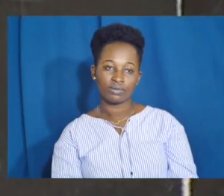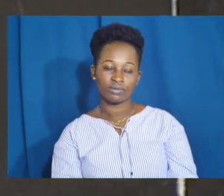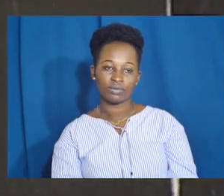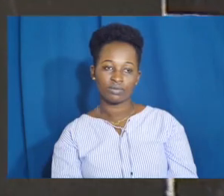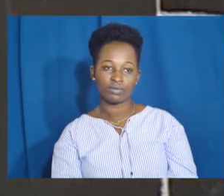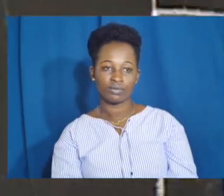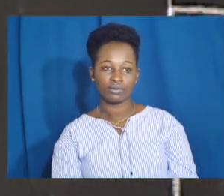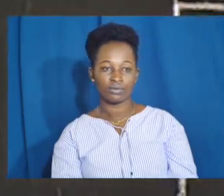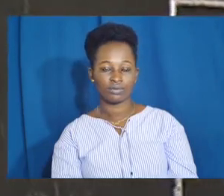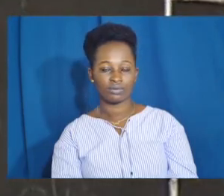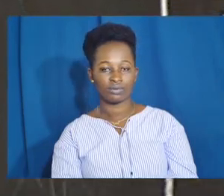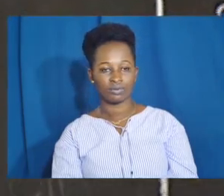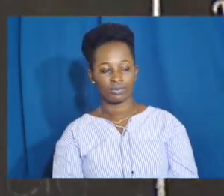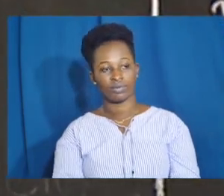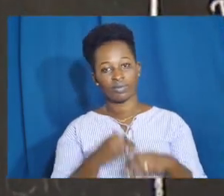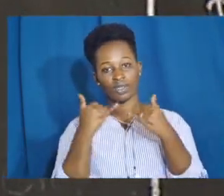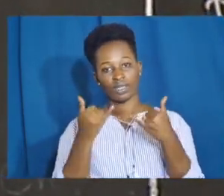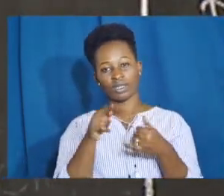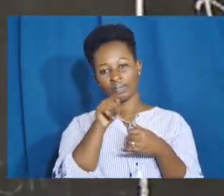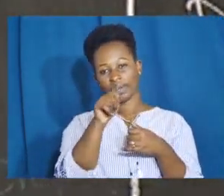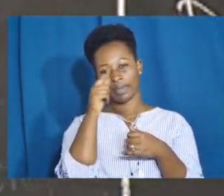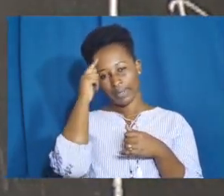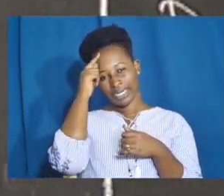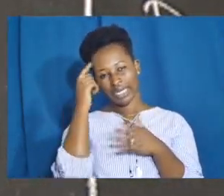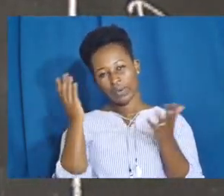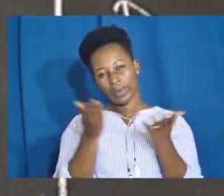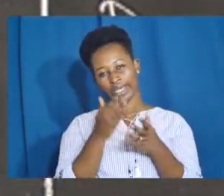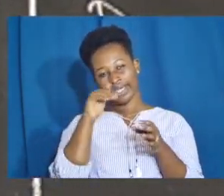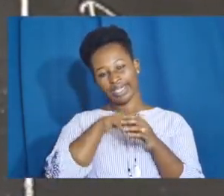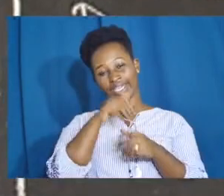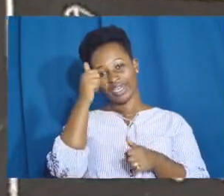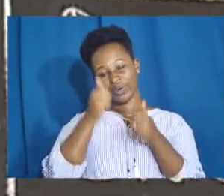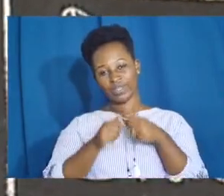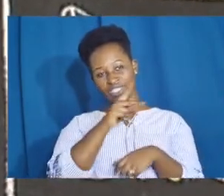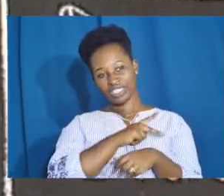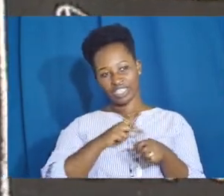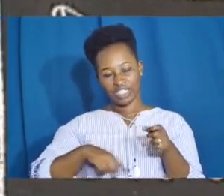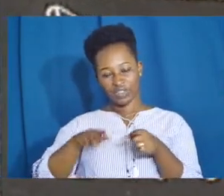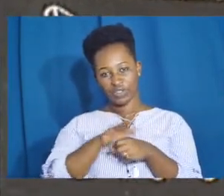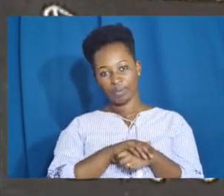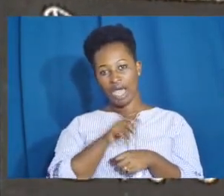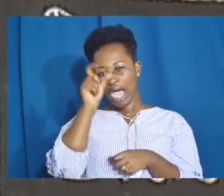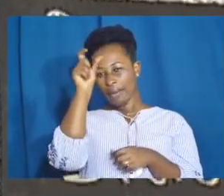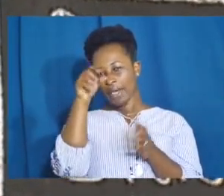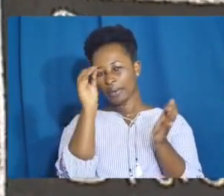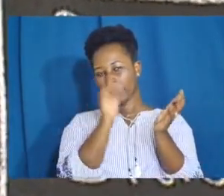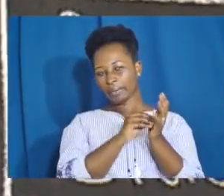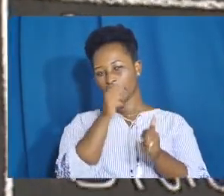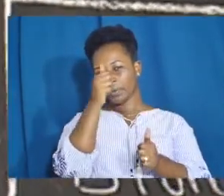now, where do you think, in which kingdom do you think humans belong?